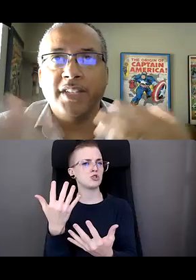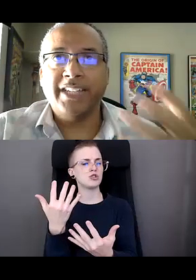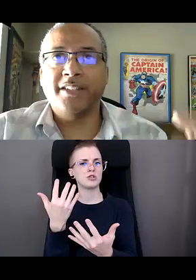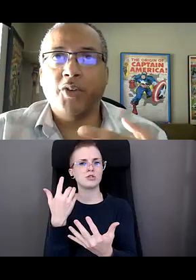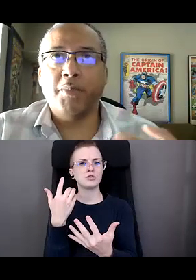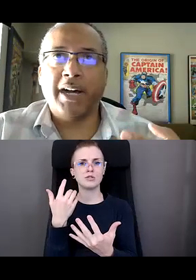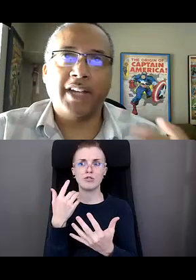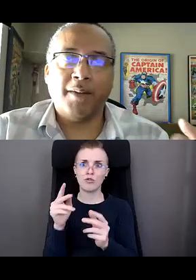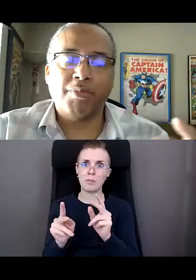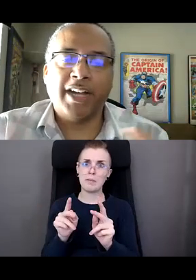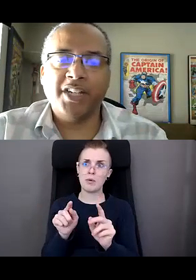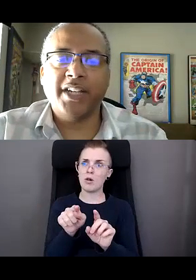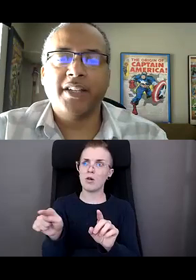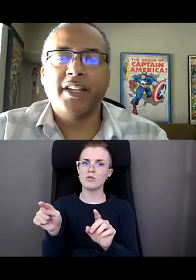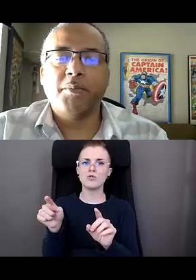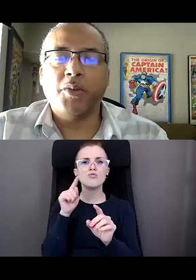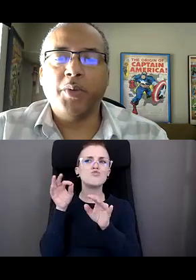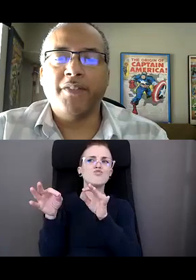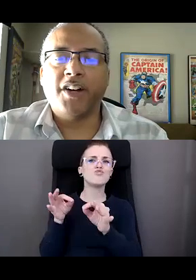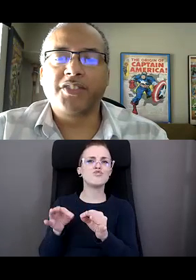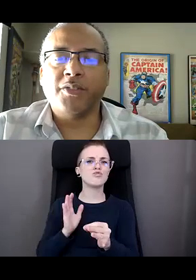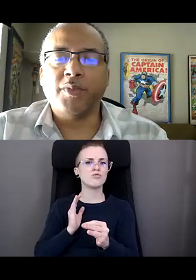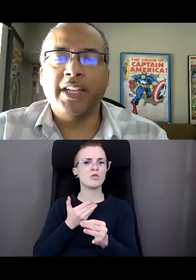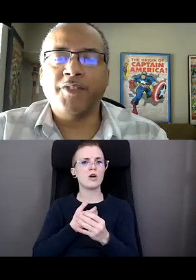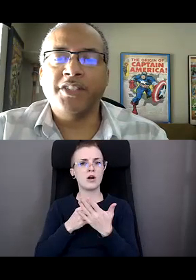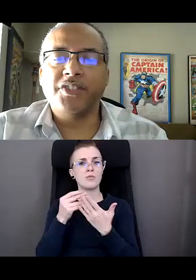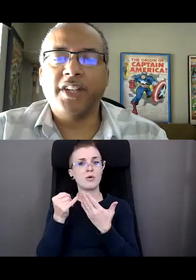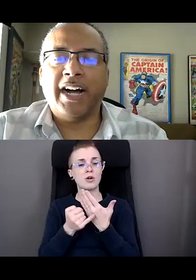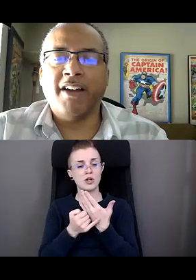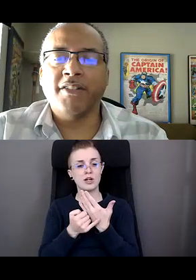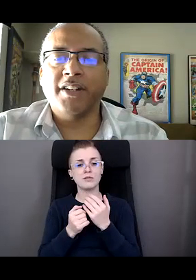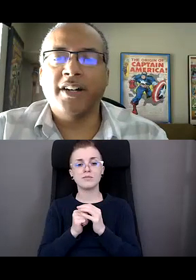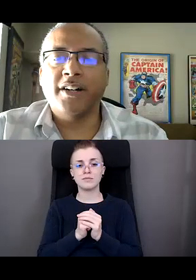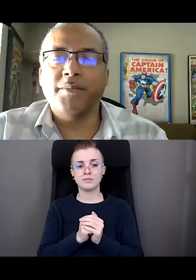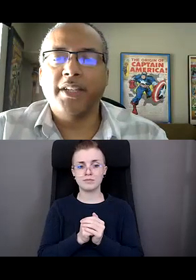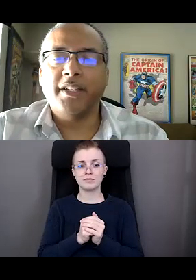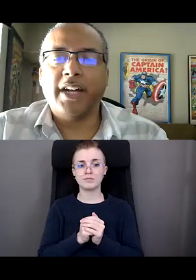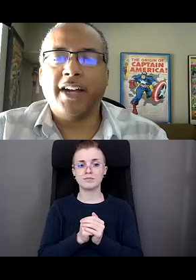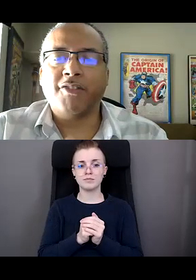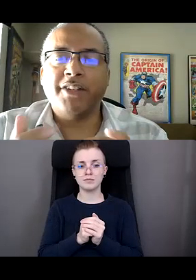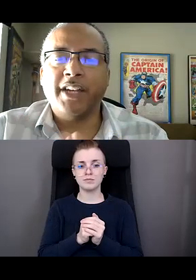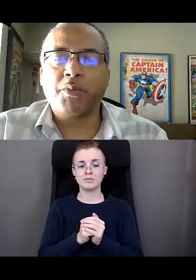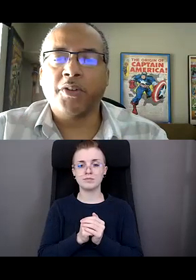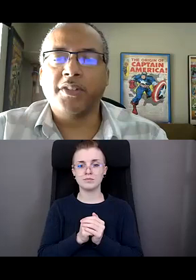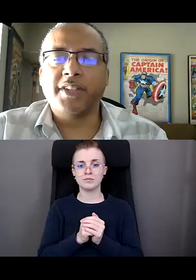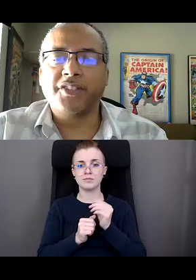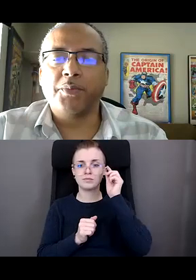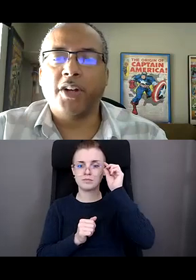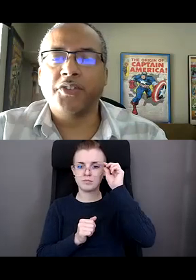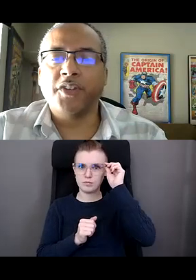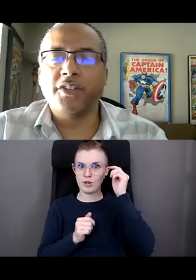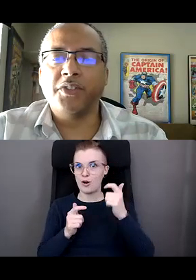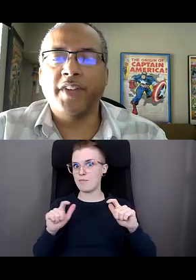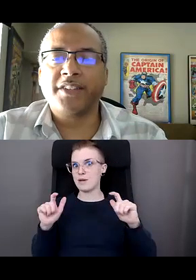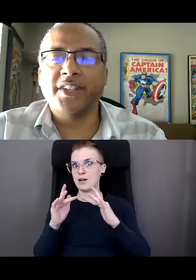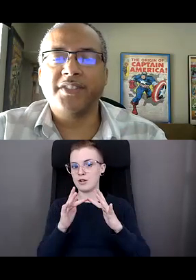persons and letting them know about our project. But we have also leveraged our greater network, the Texas Partners